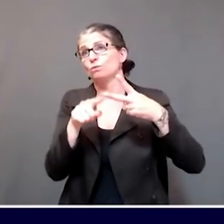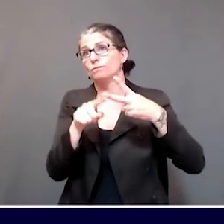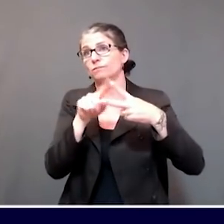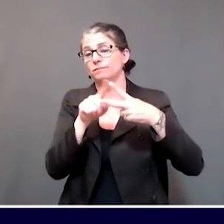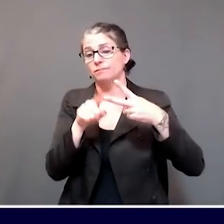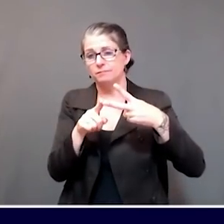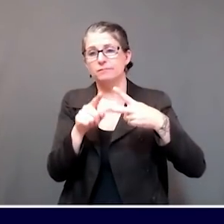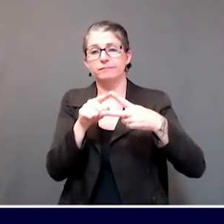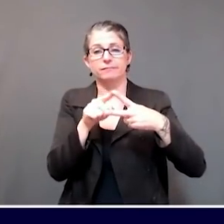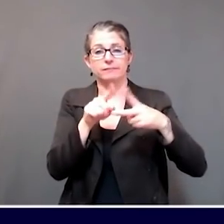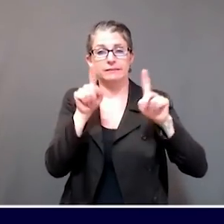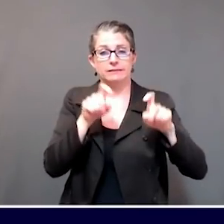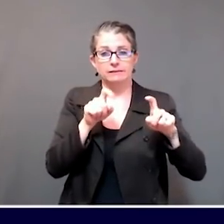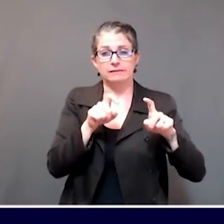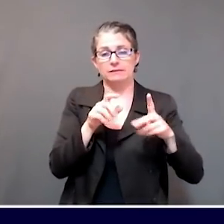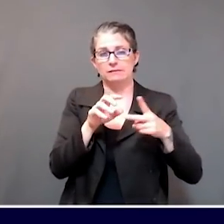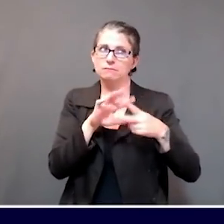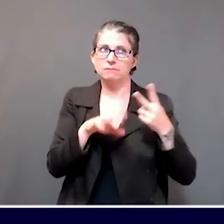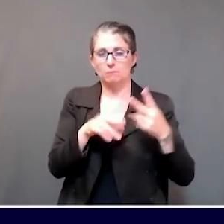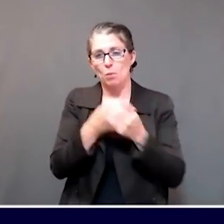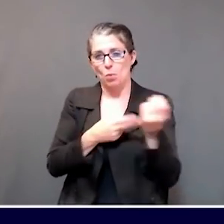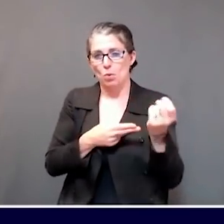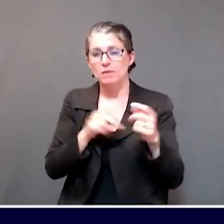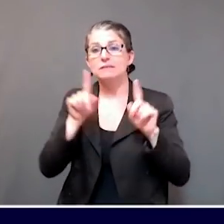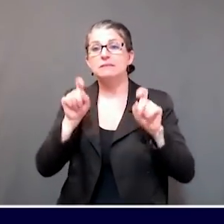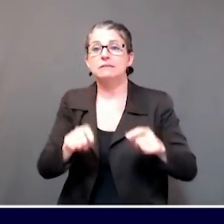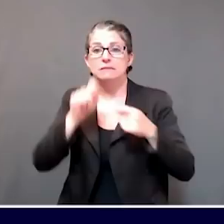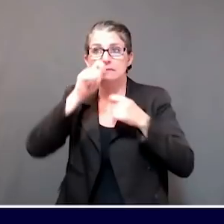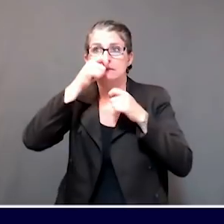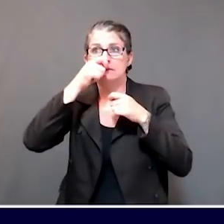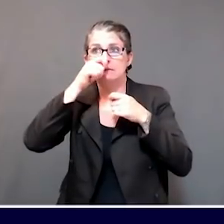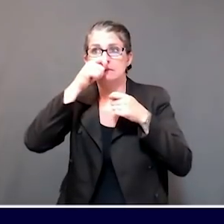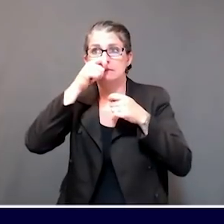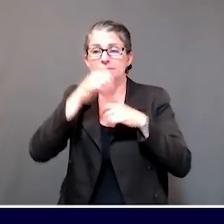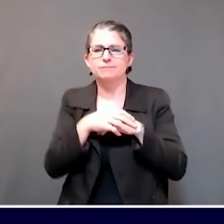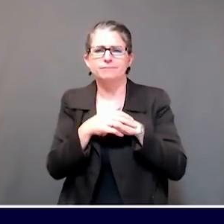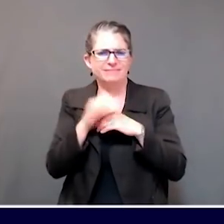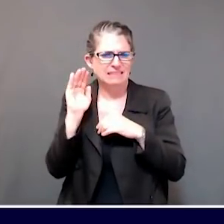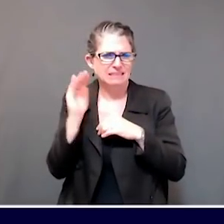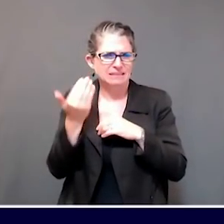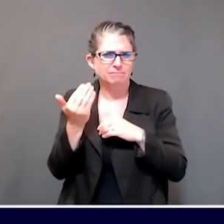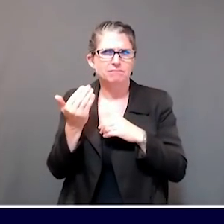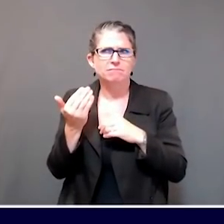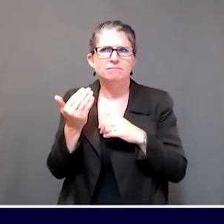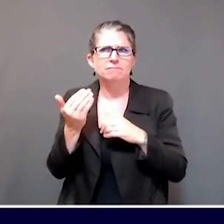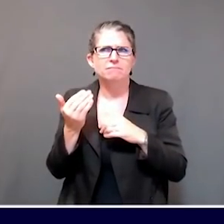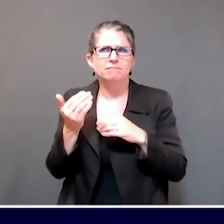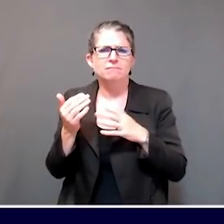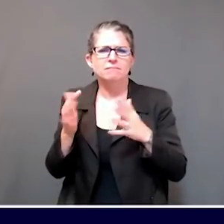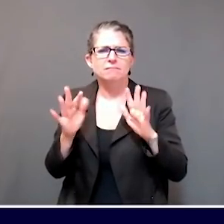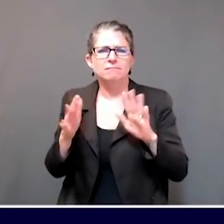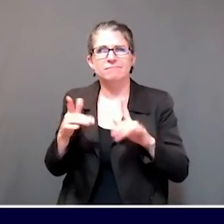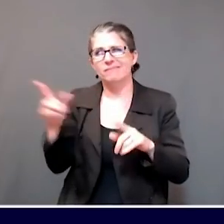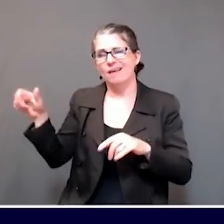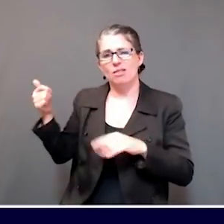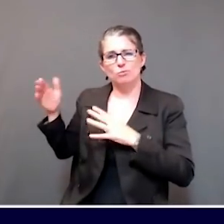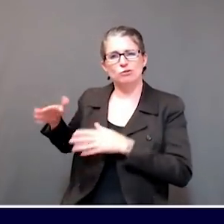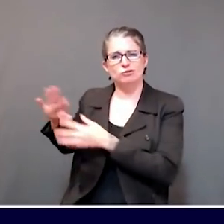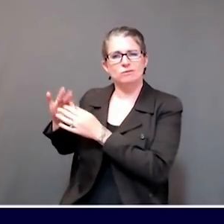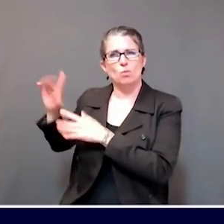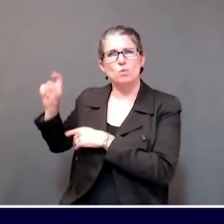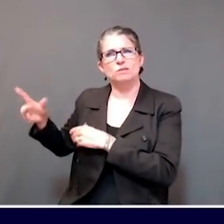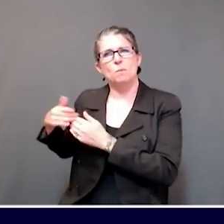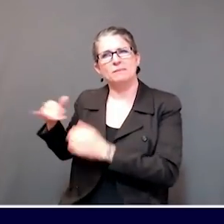was just alluded to in the last question and Commissioner Lambert's answer. If I'm somebody who works for a public facing business or a first